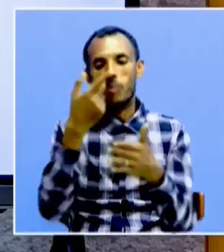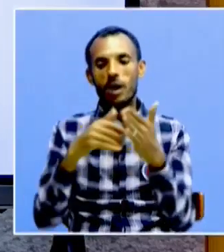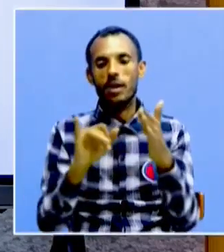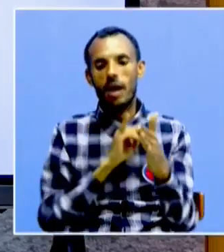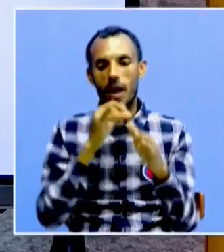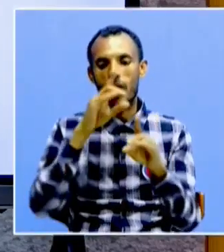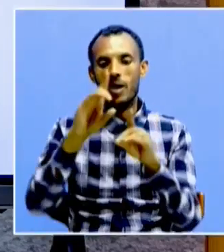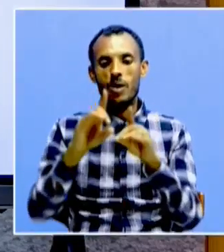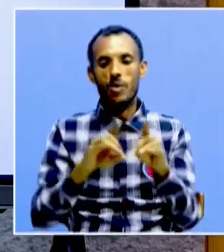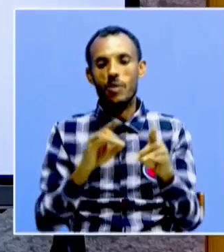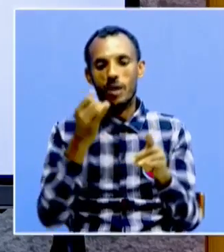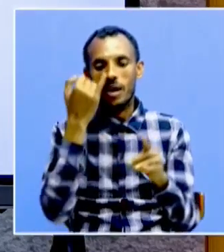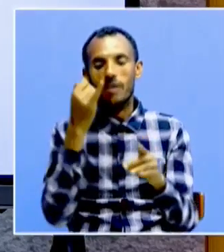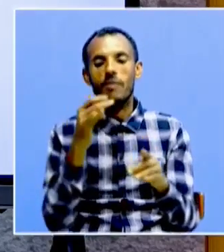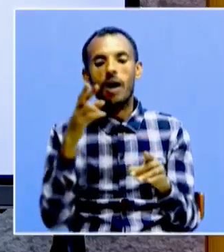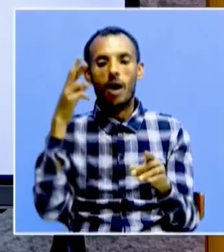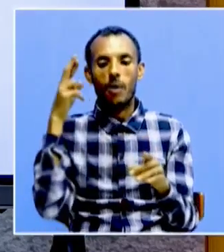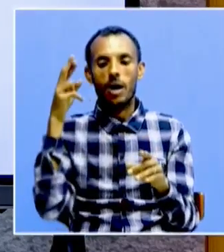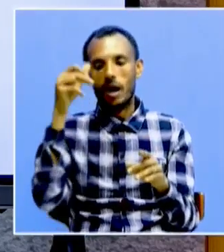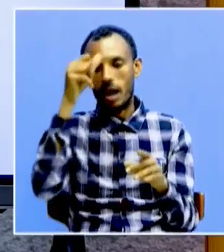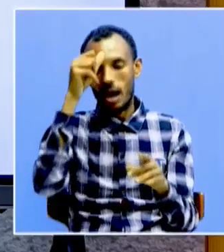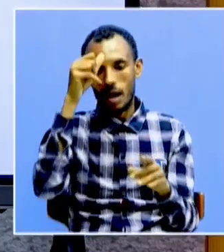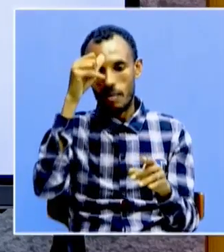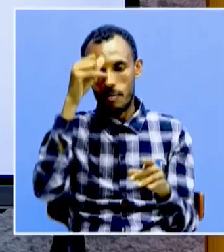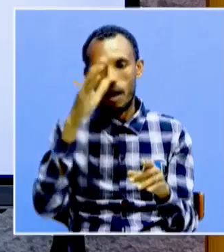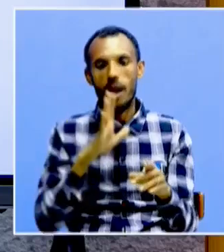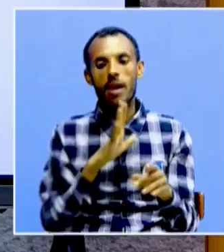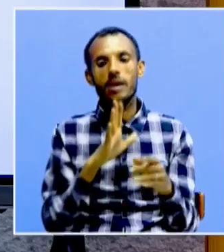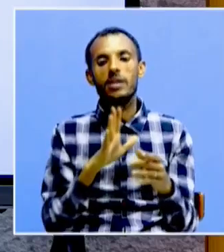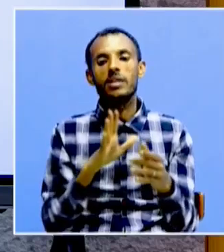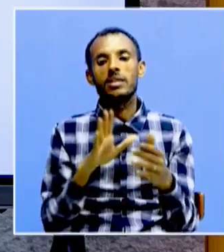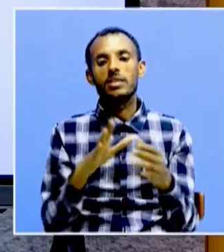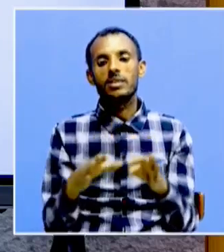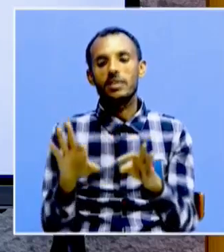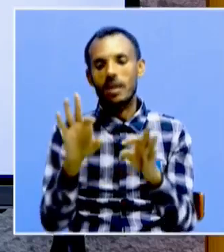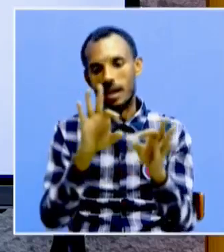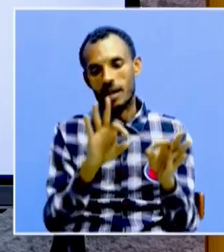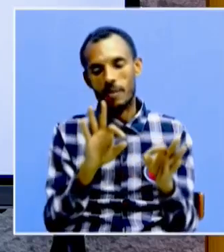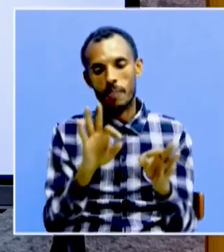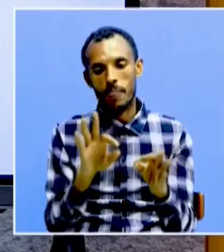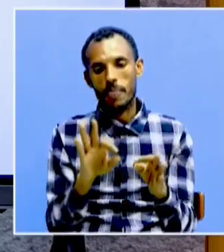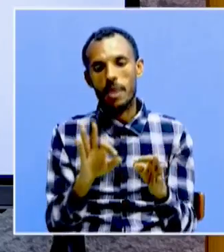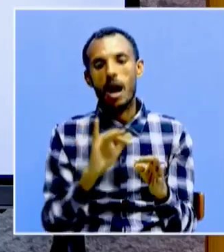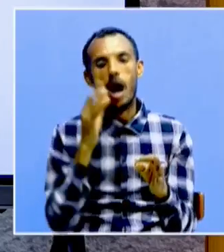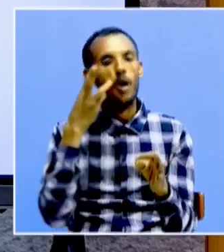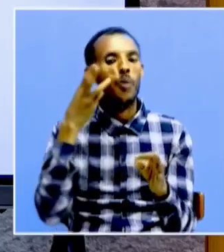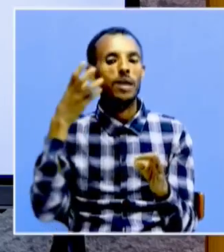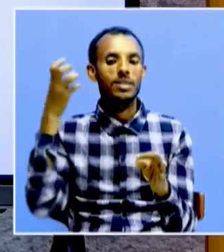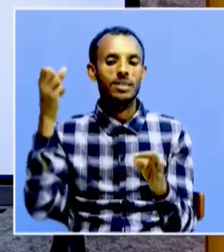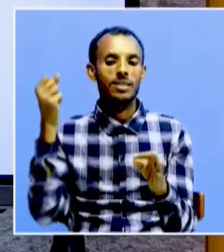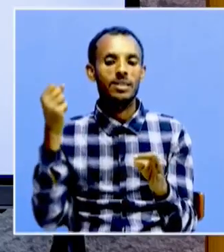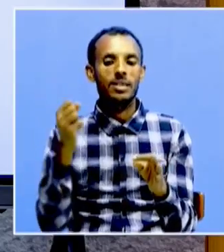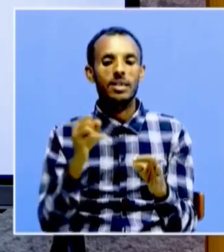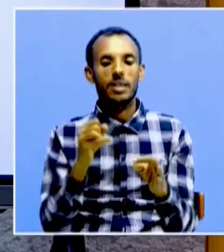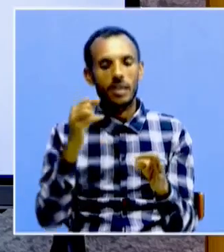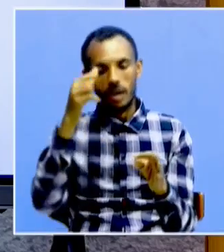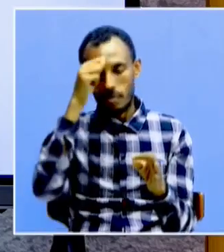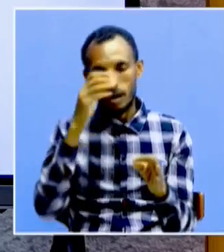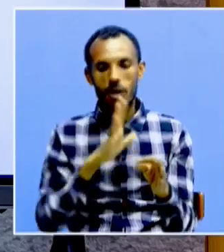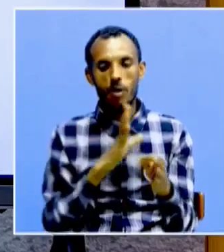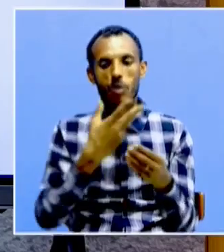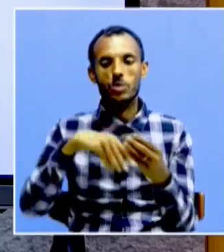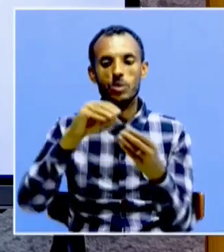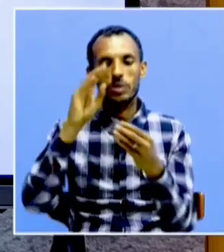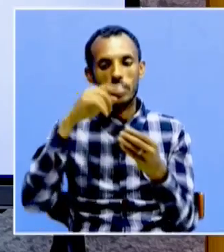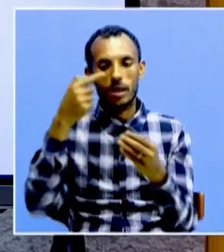do if I were a man. So instead of saying, of course you can say if I was a man, but you can also say what?